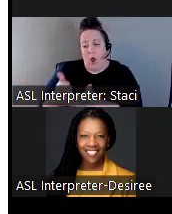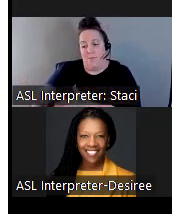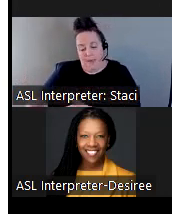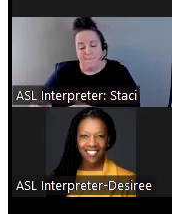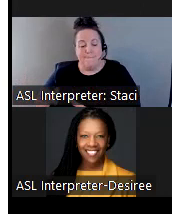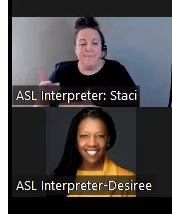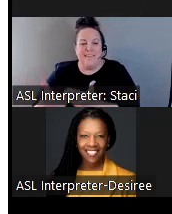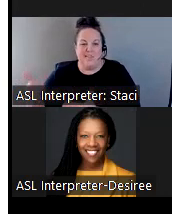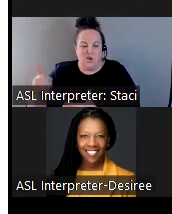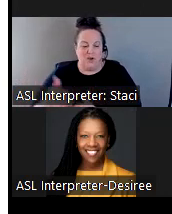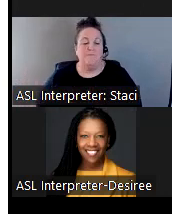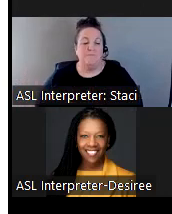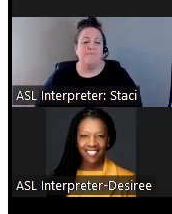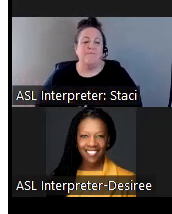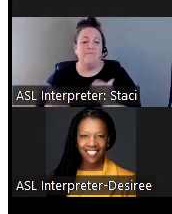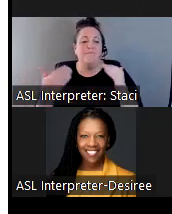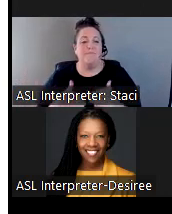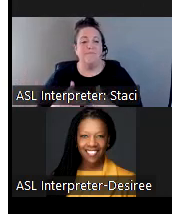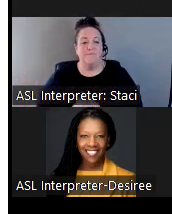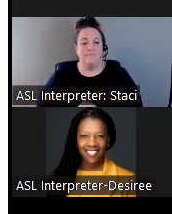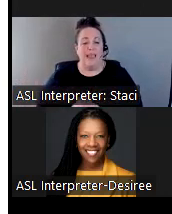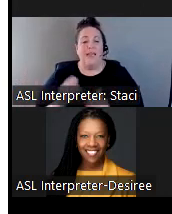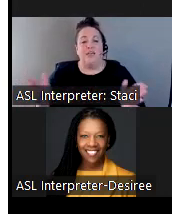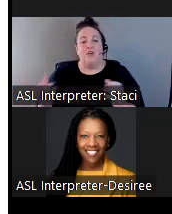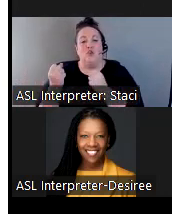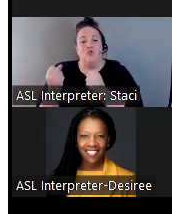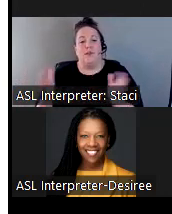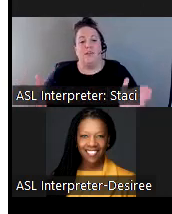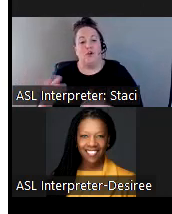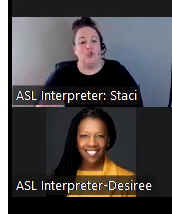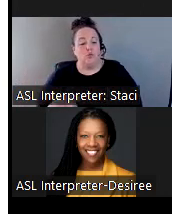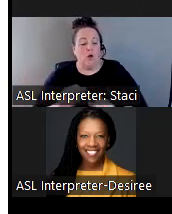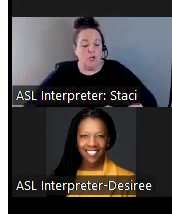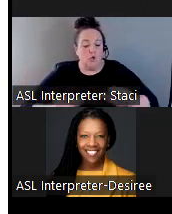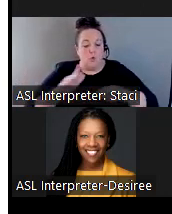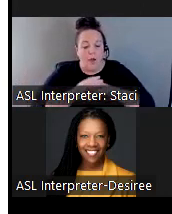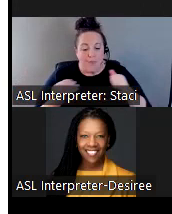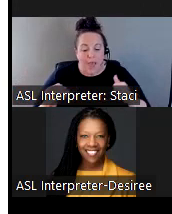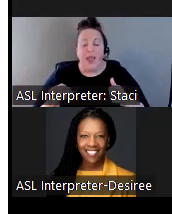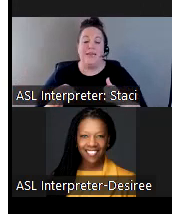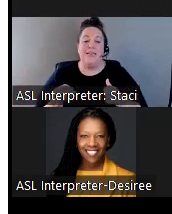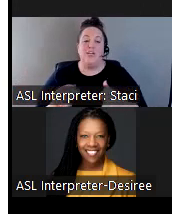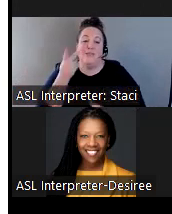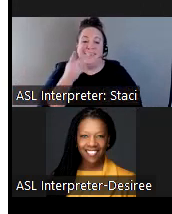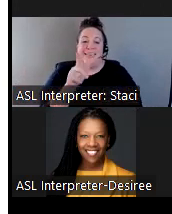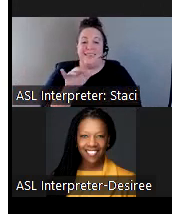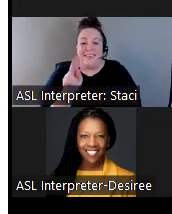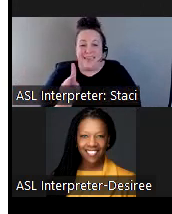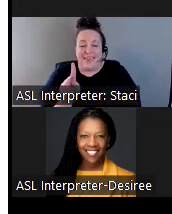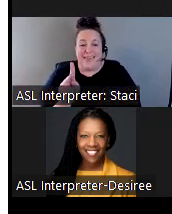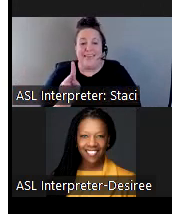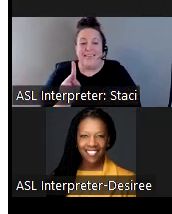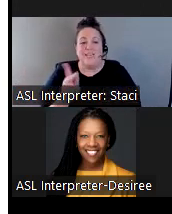care providers, I would really strongly encourage you to go to the website. You will see the link here in just in another